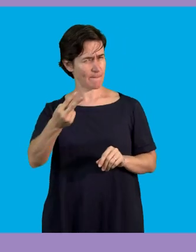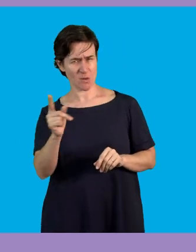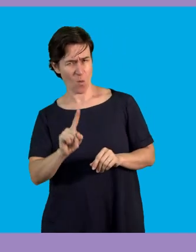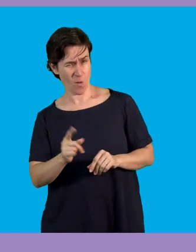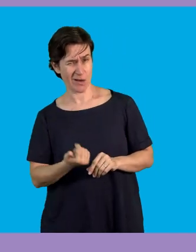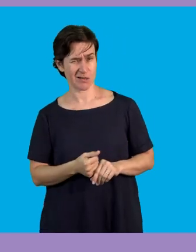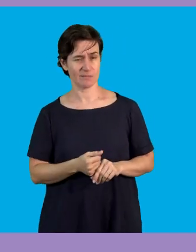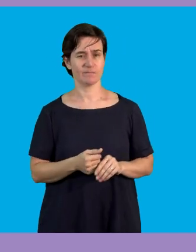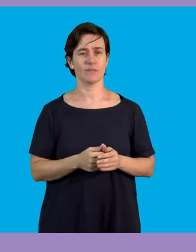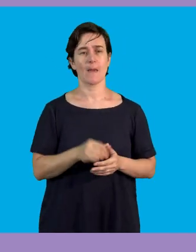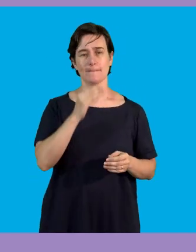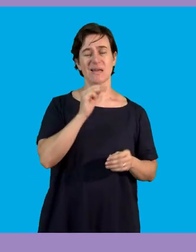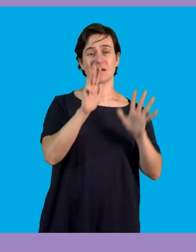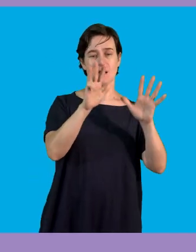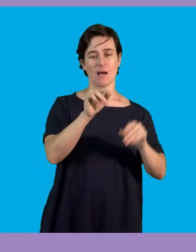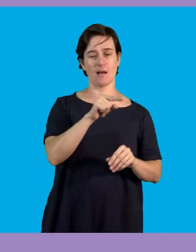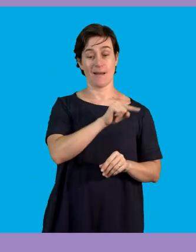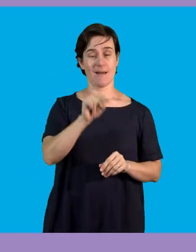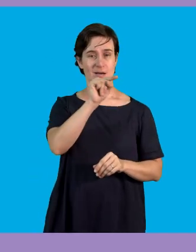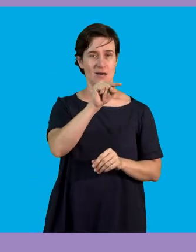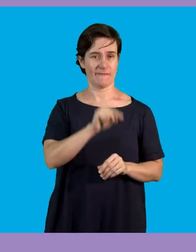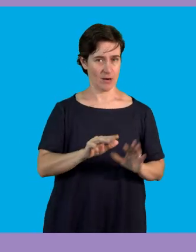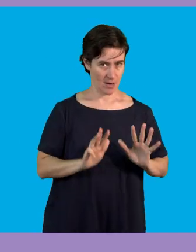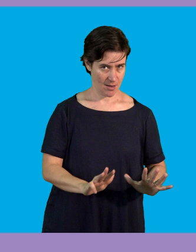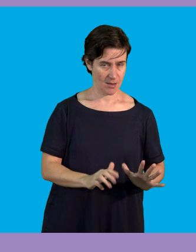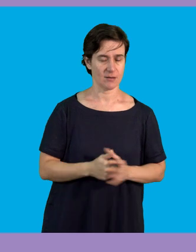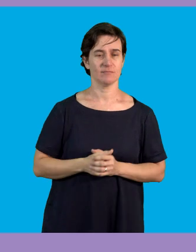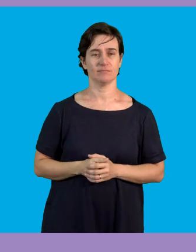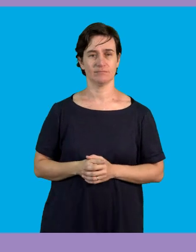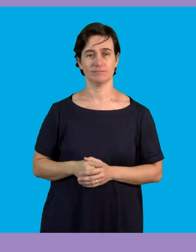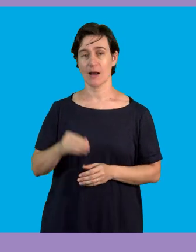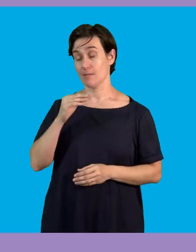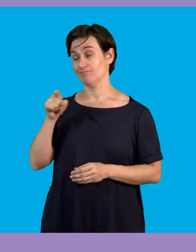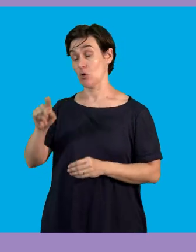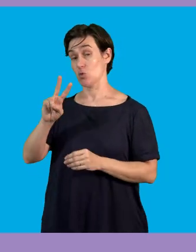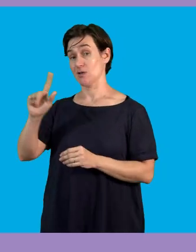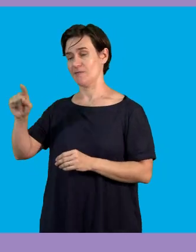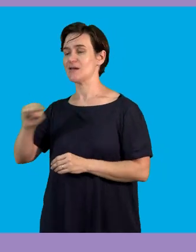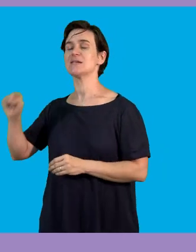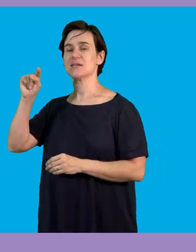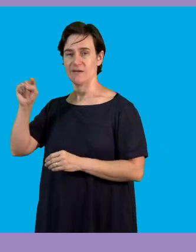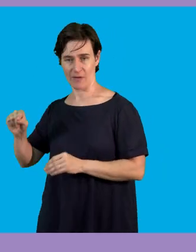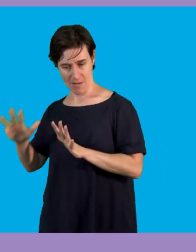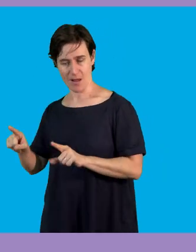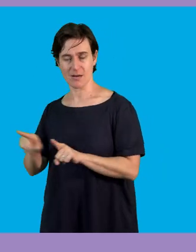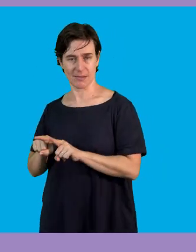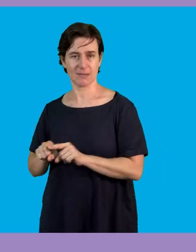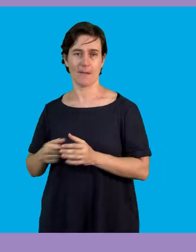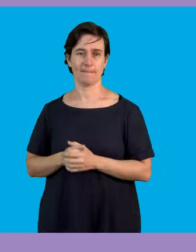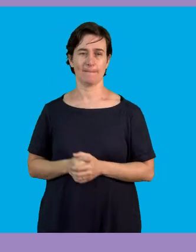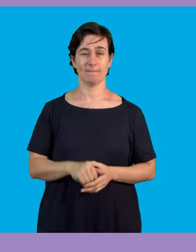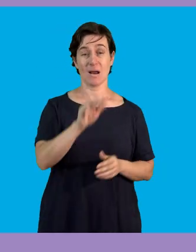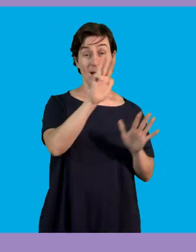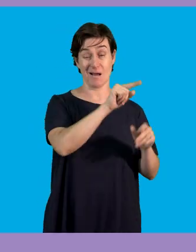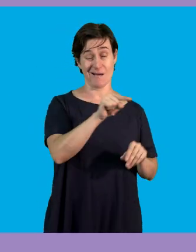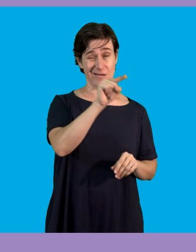which is a ninth. So we divide by 9 on the left and divide by 9 on the right. 9